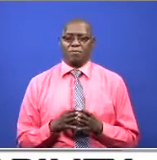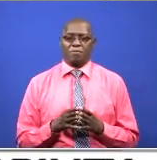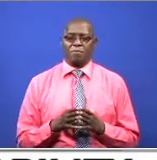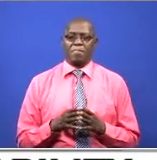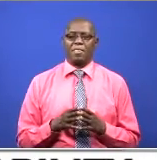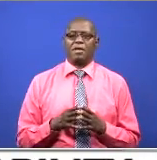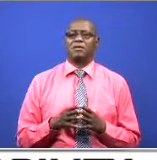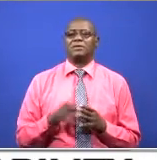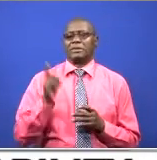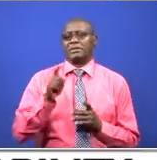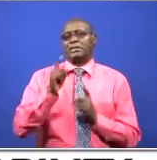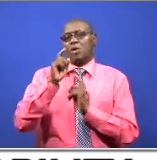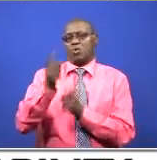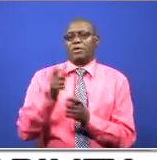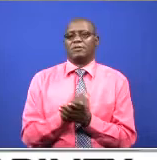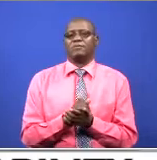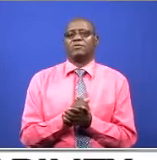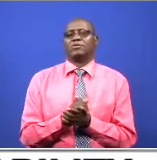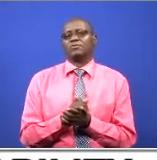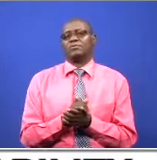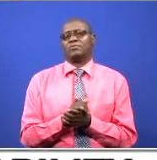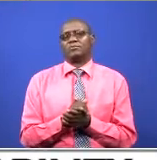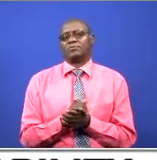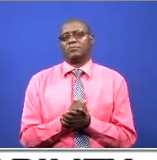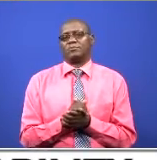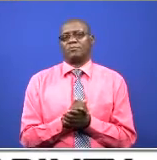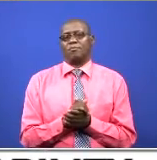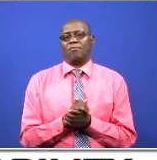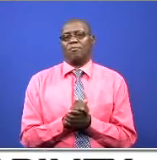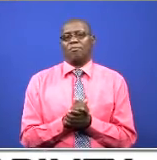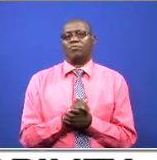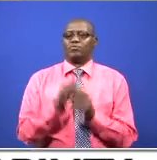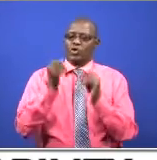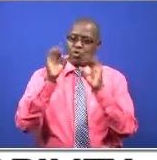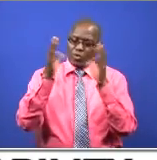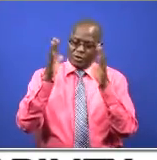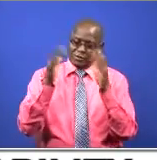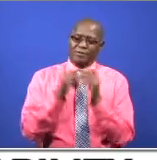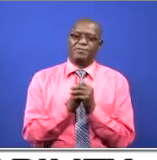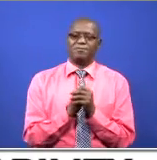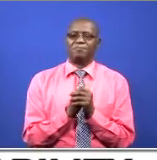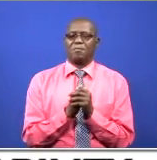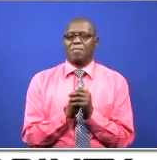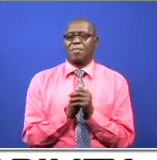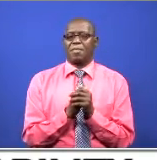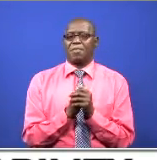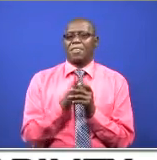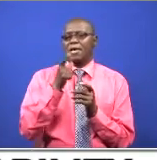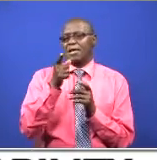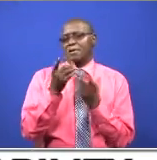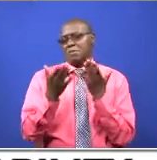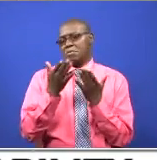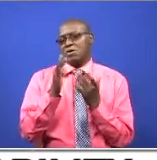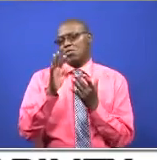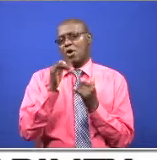should be awarded, mm-hmm. yes, or deserve an accolade. Congratulations. Asante. Maybe your parting shot?